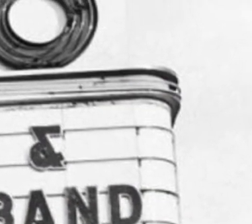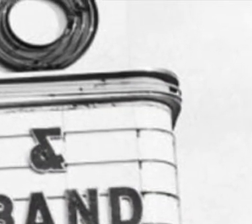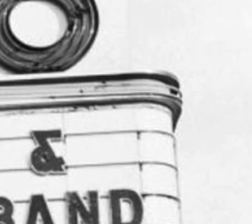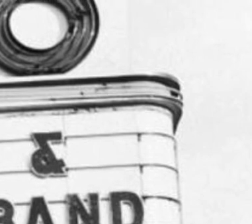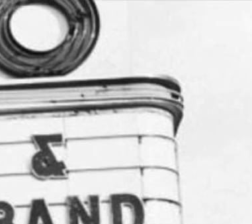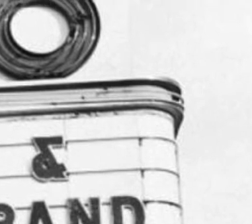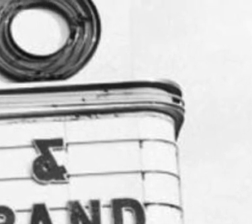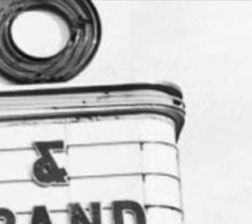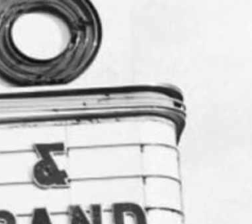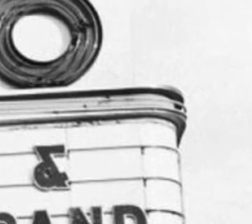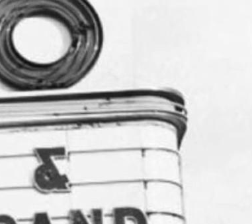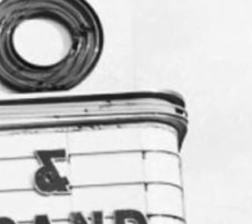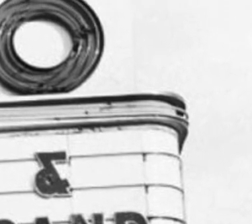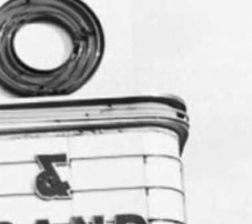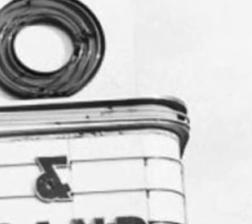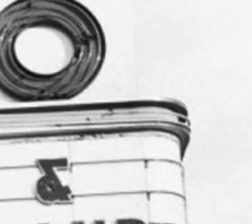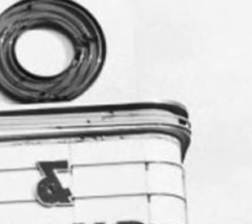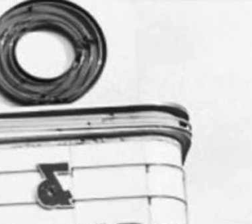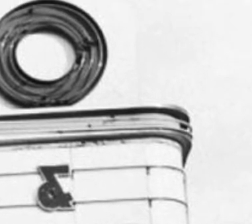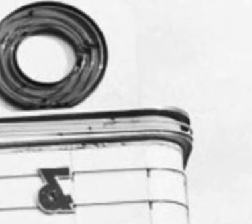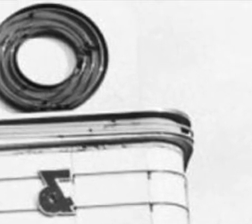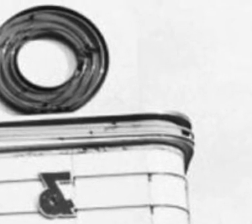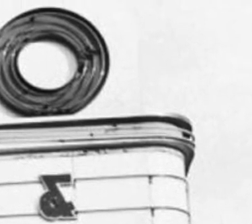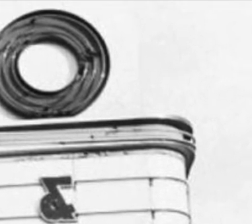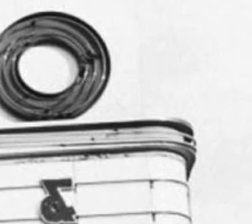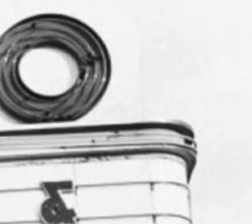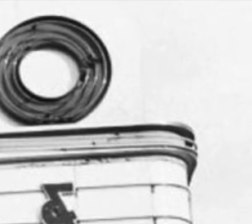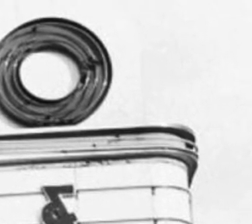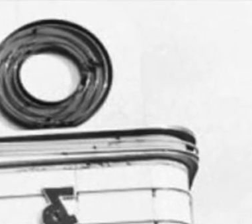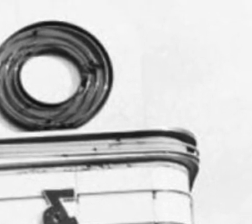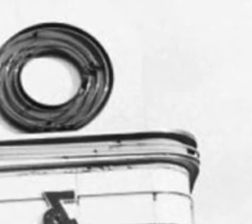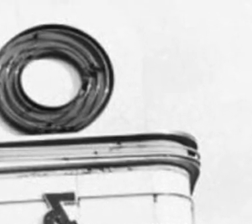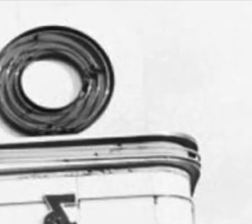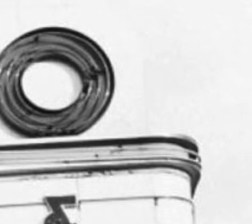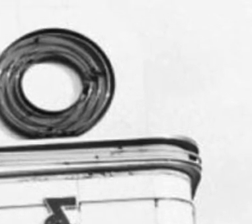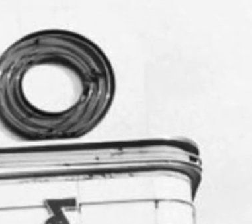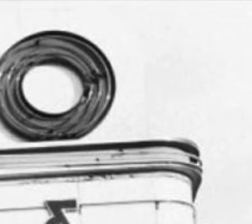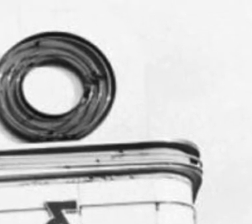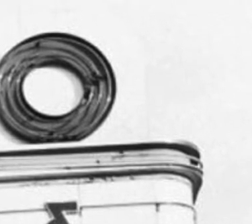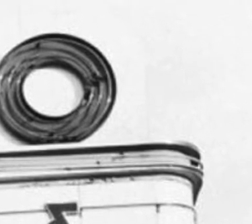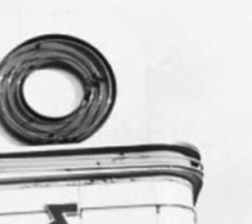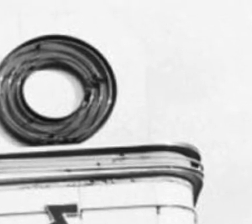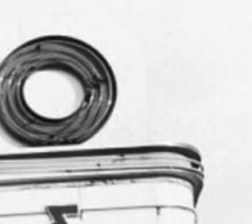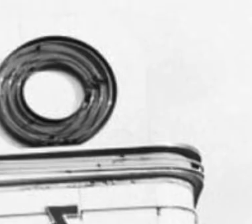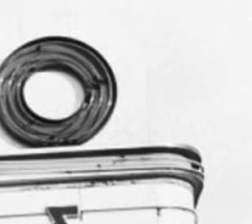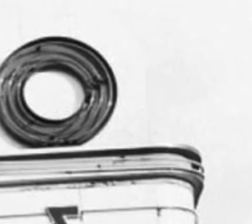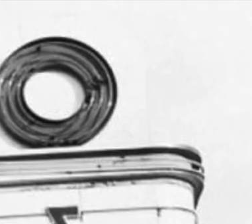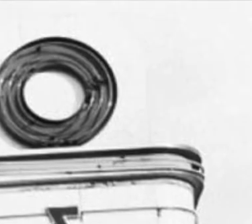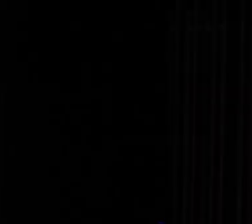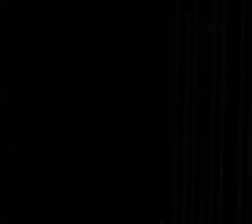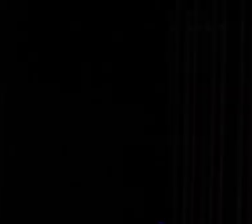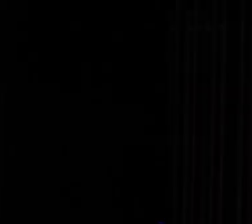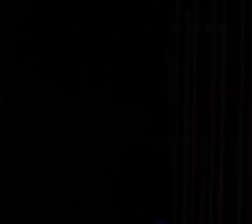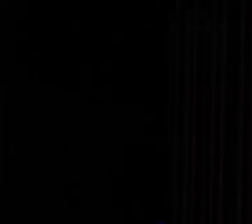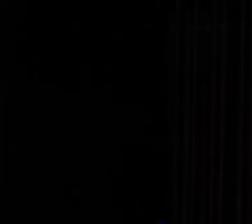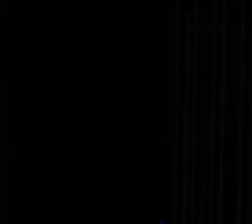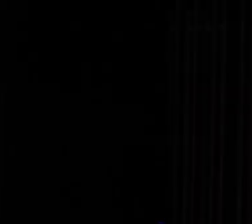heard in the apartment courthouse in Harlem. It bears the very demonstrative title of Harlem Air